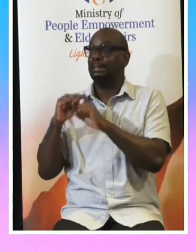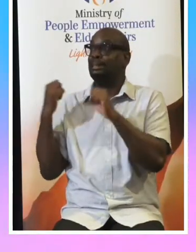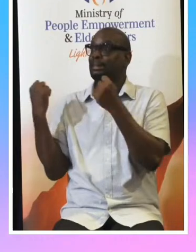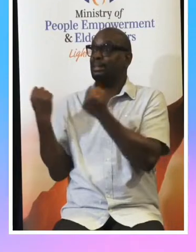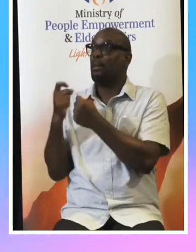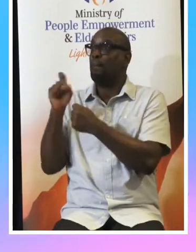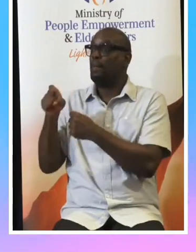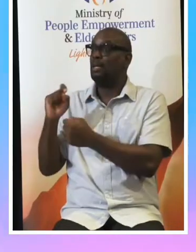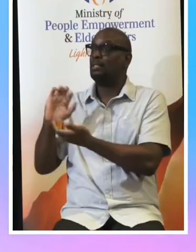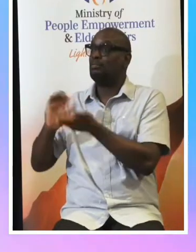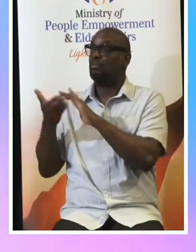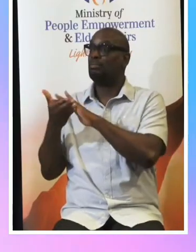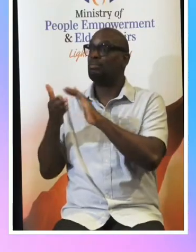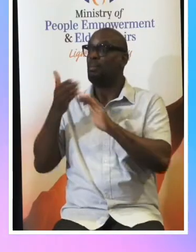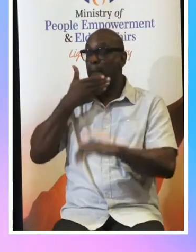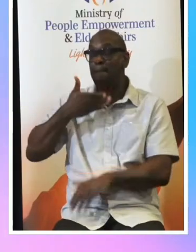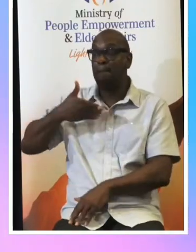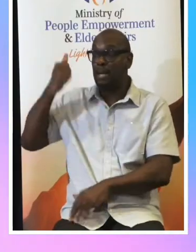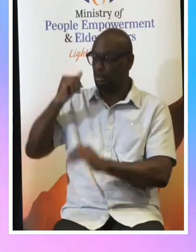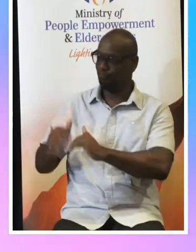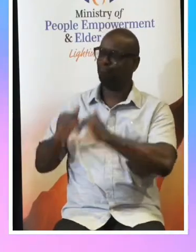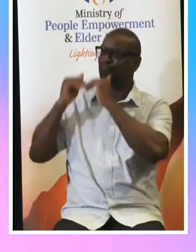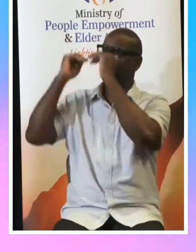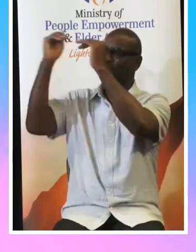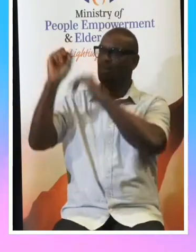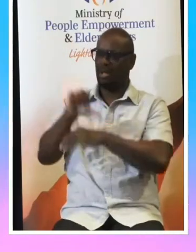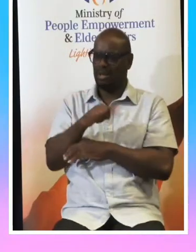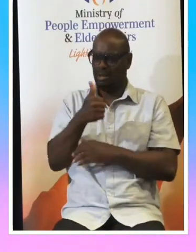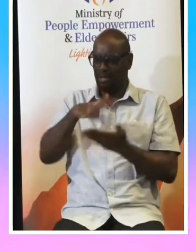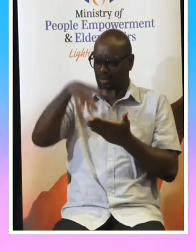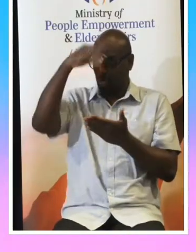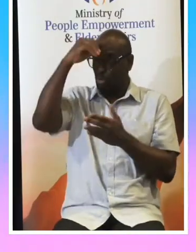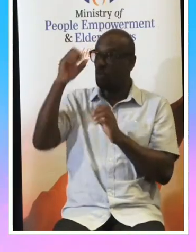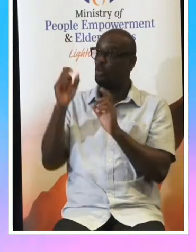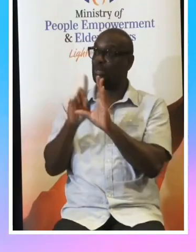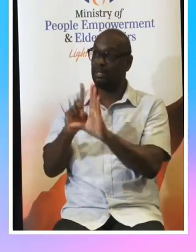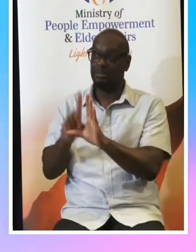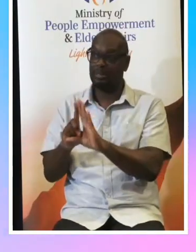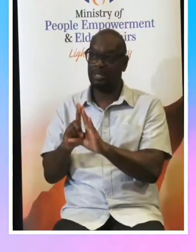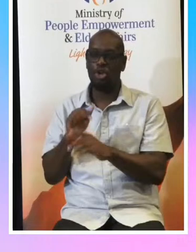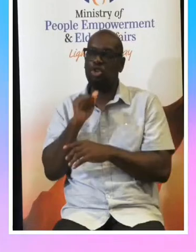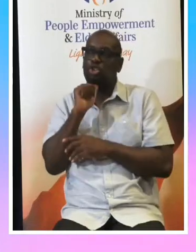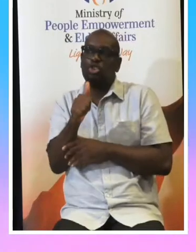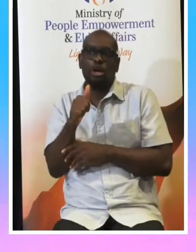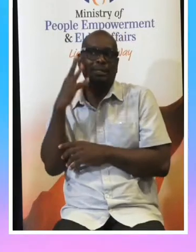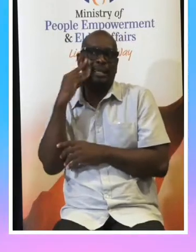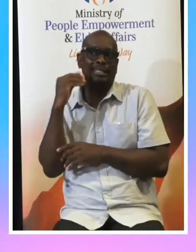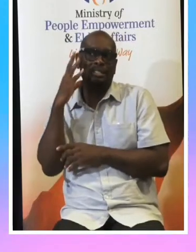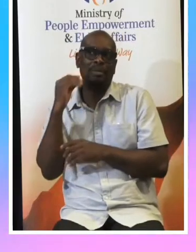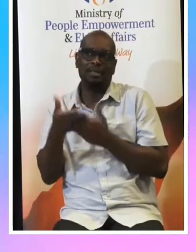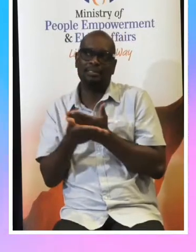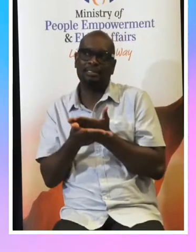another student with a disability doesn't have to recall exclusion.